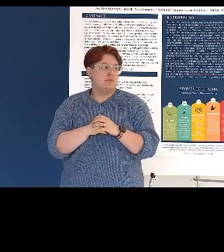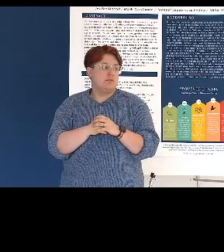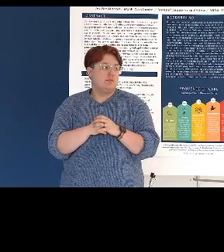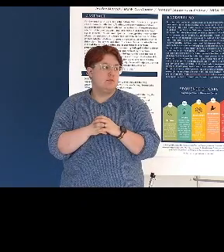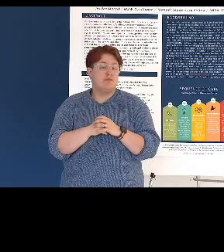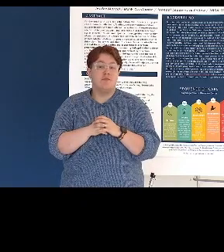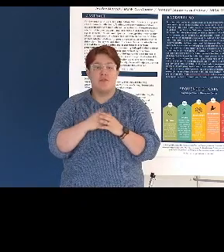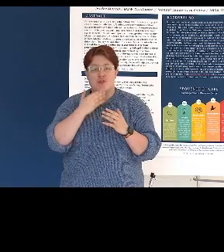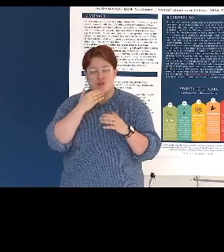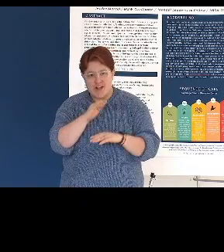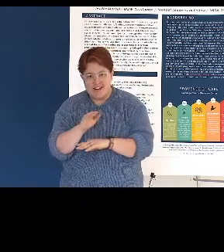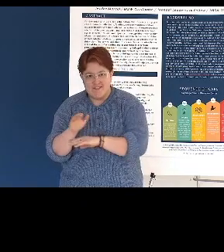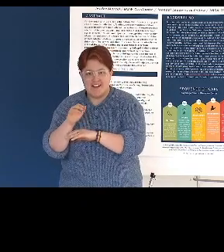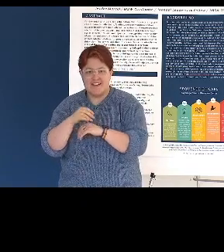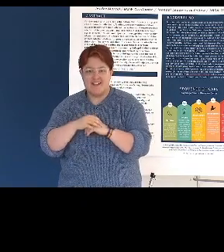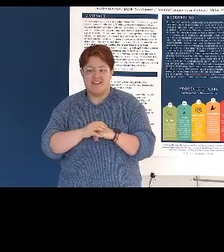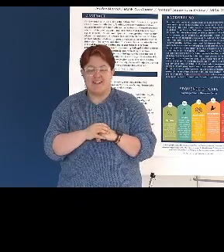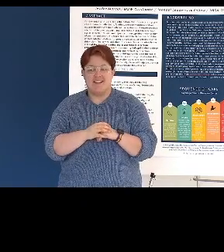Good evening.